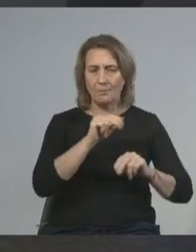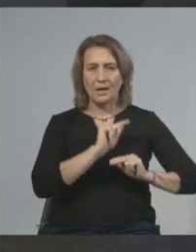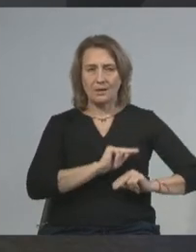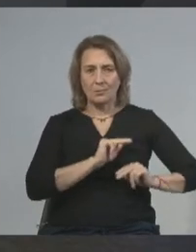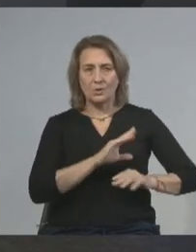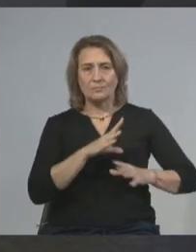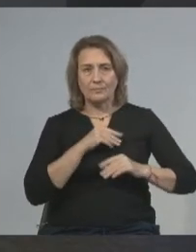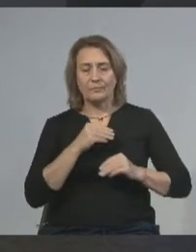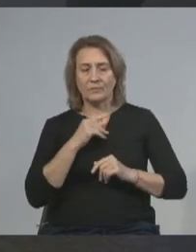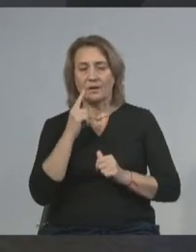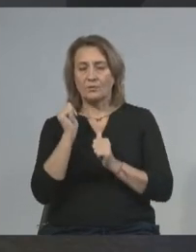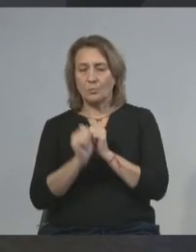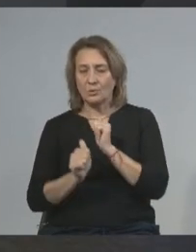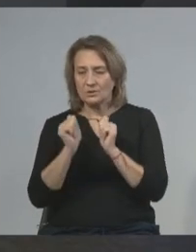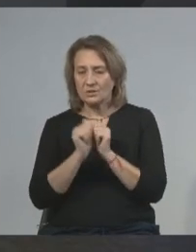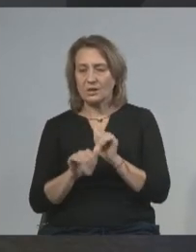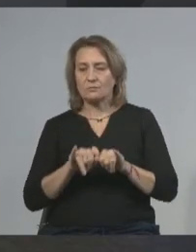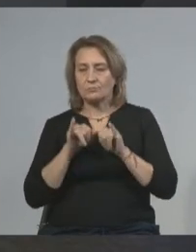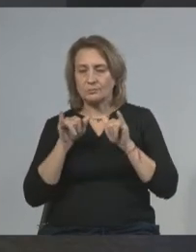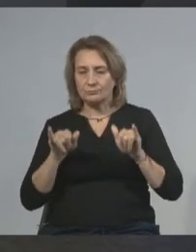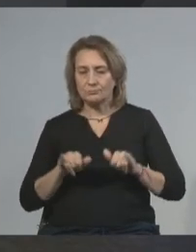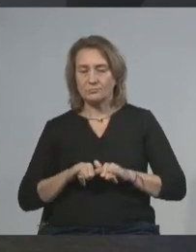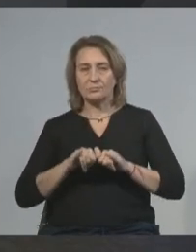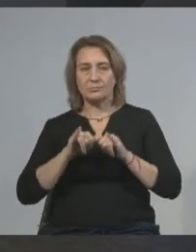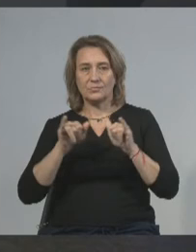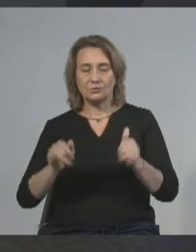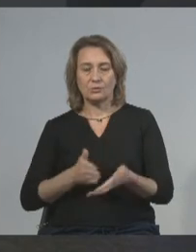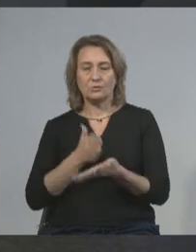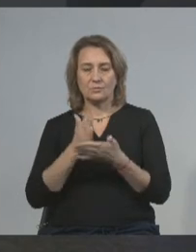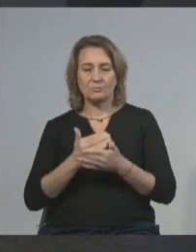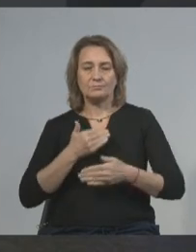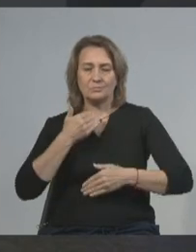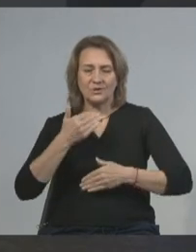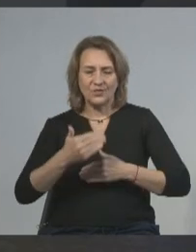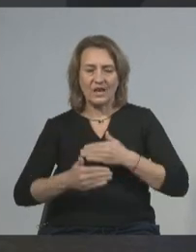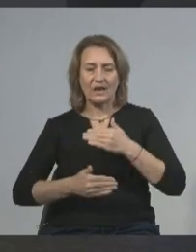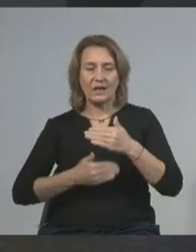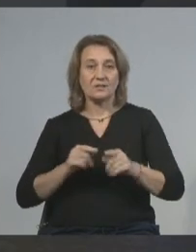have started working with are working with us for years